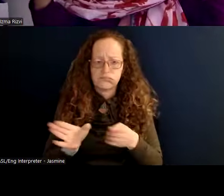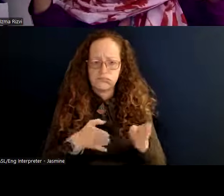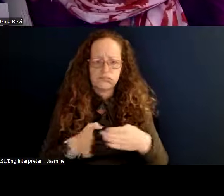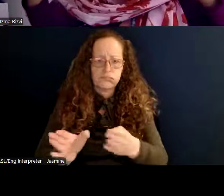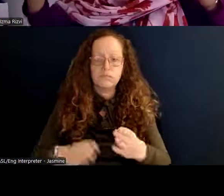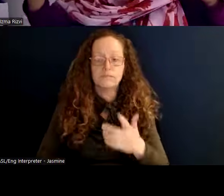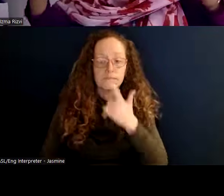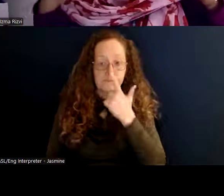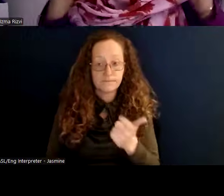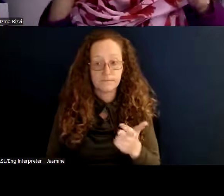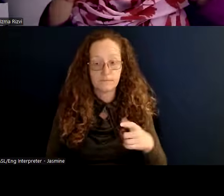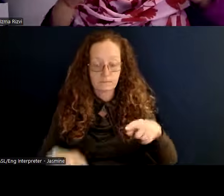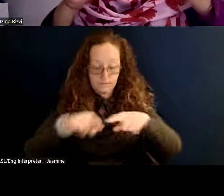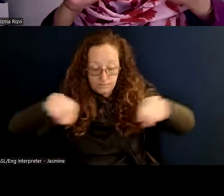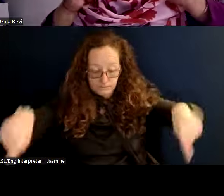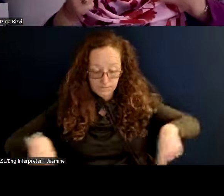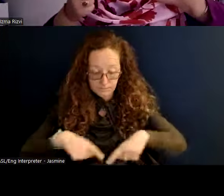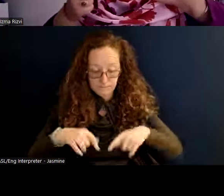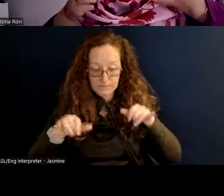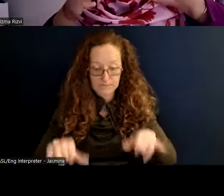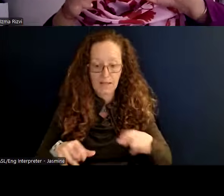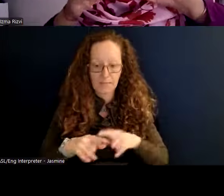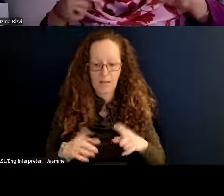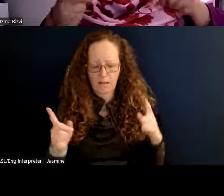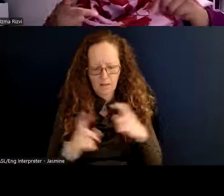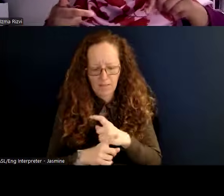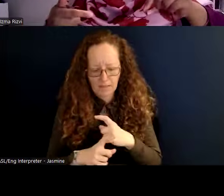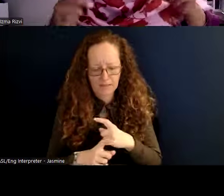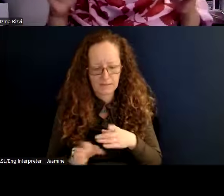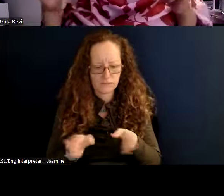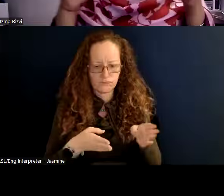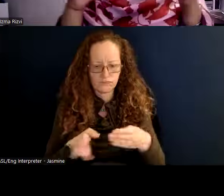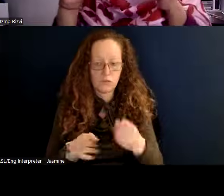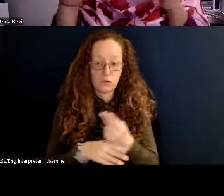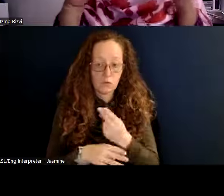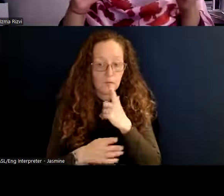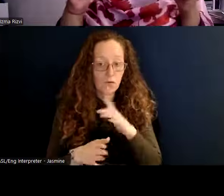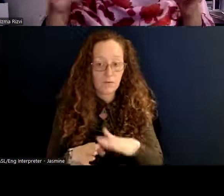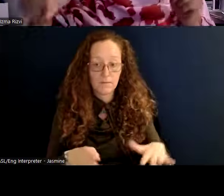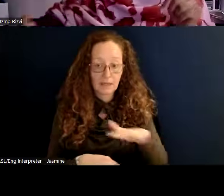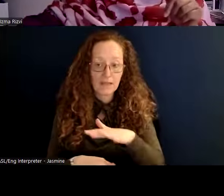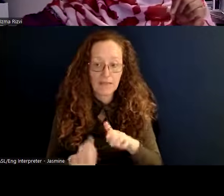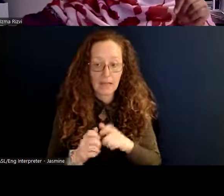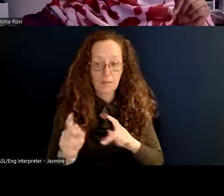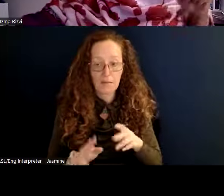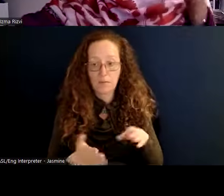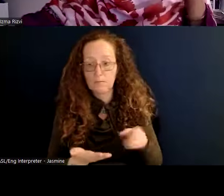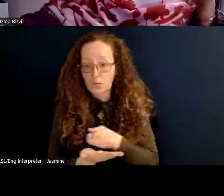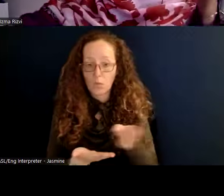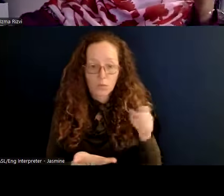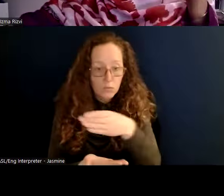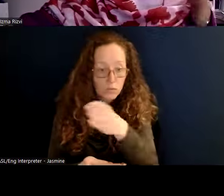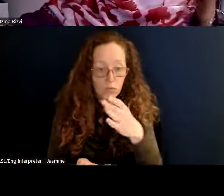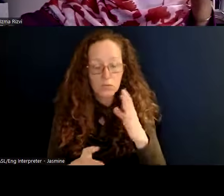don't change the footprint, but they shift the complexity and the use of space maybe, and the ways in which people move through and